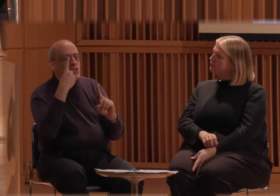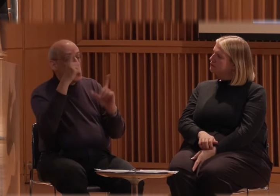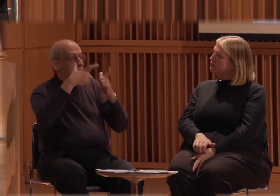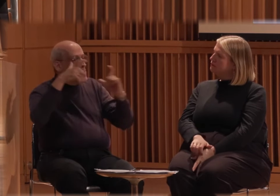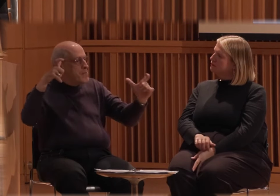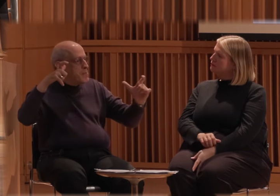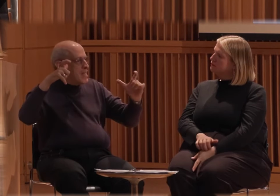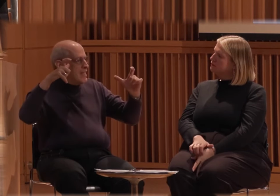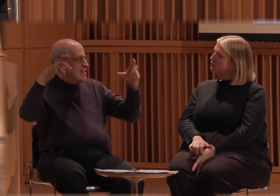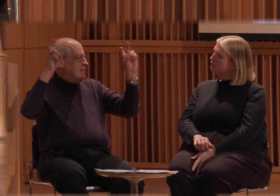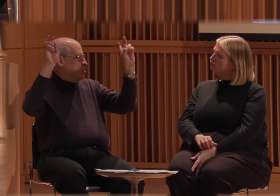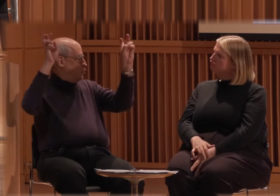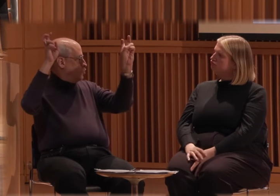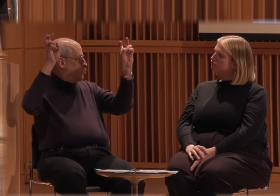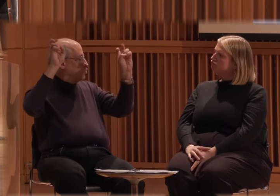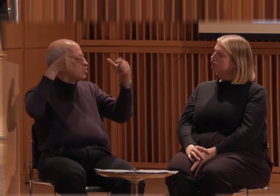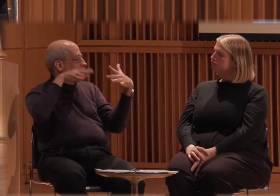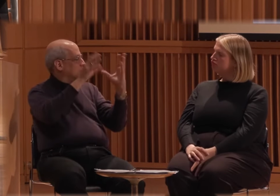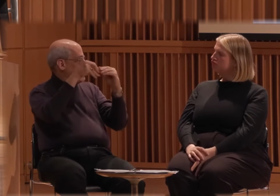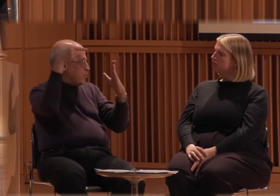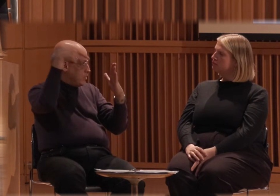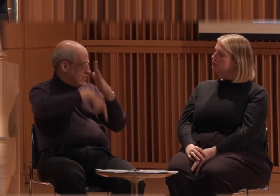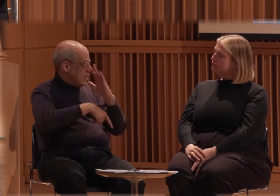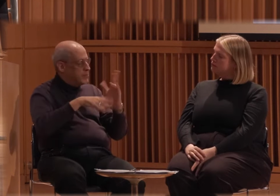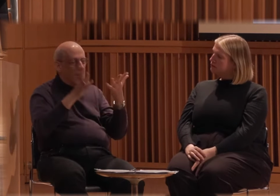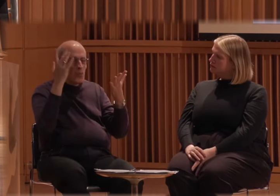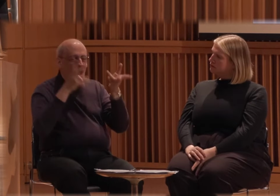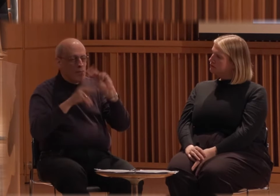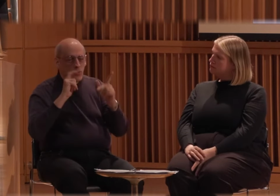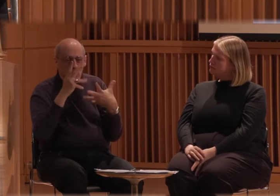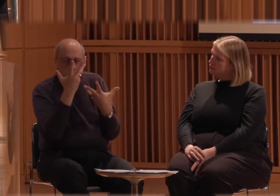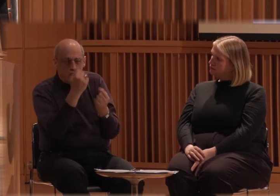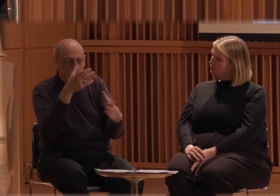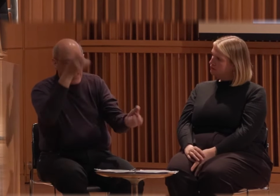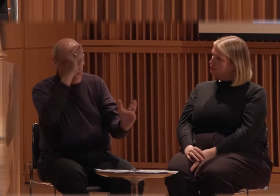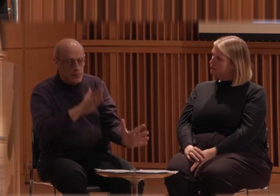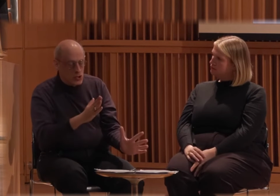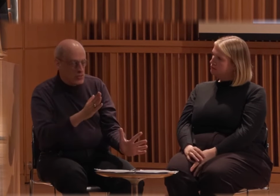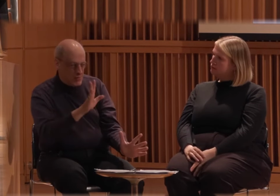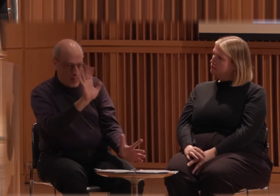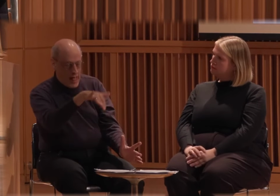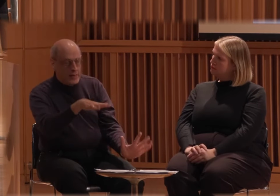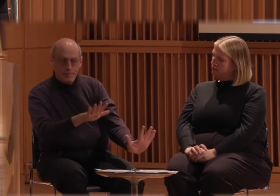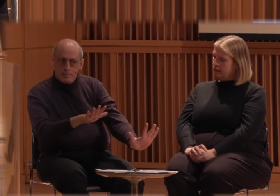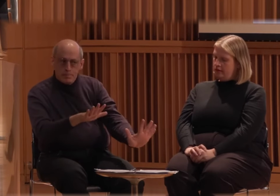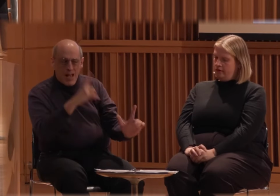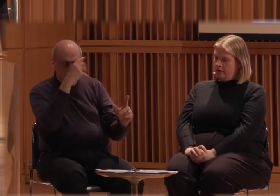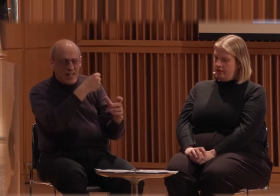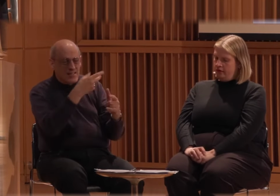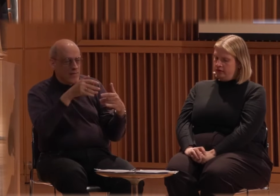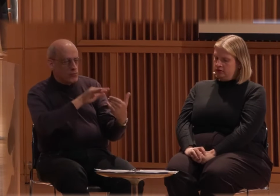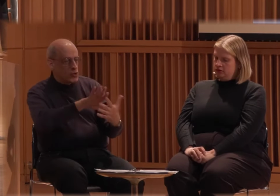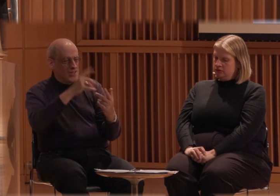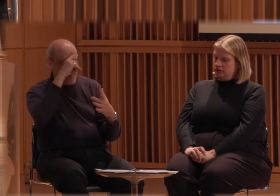think, that I think people should be studying, it's why don't people trust experts? I think there are a couple ways I've thought